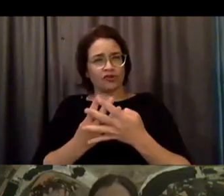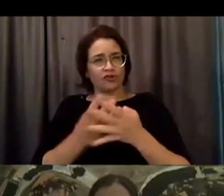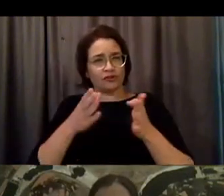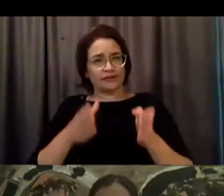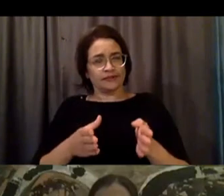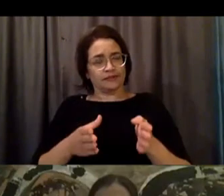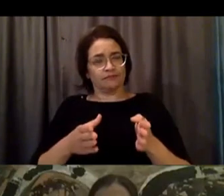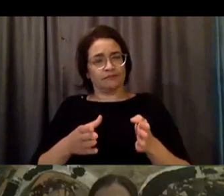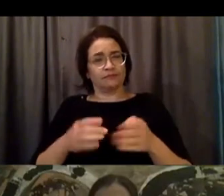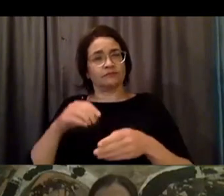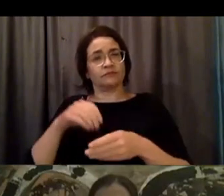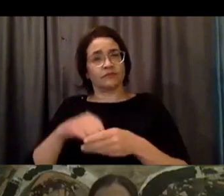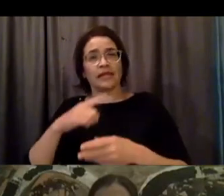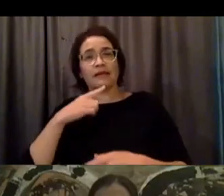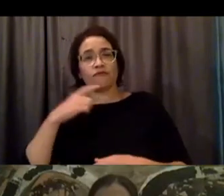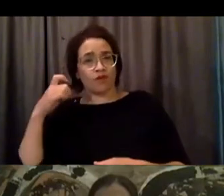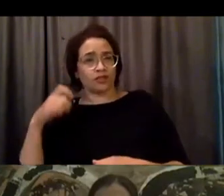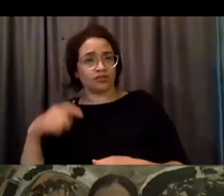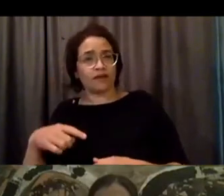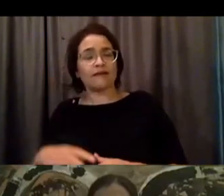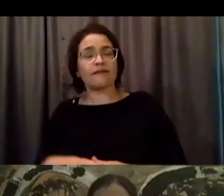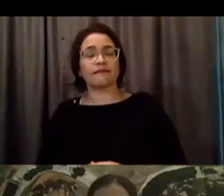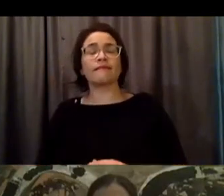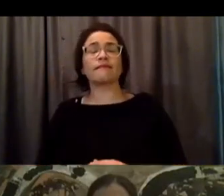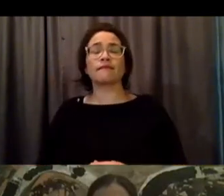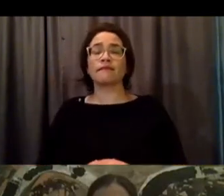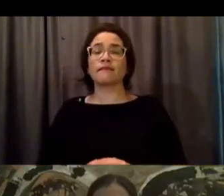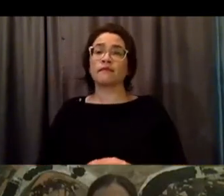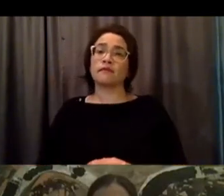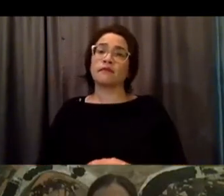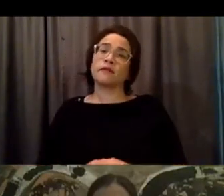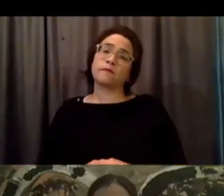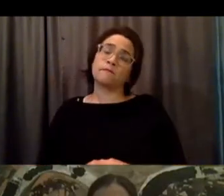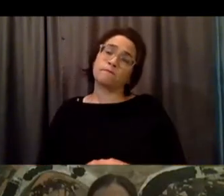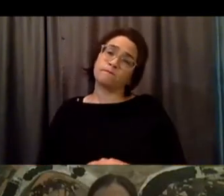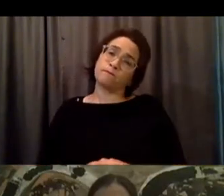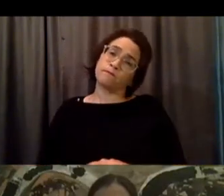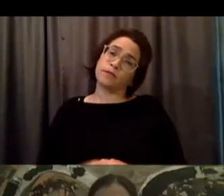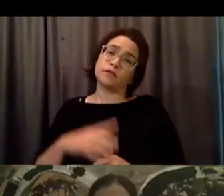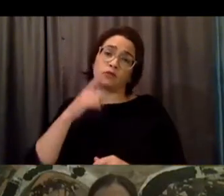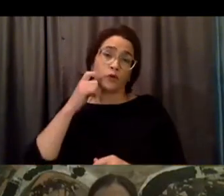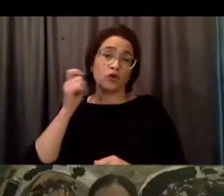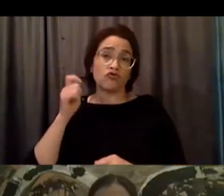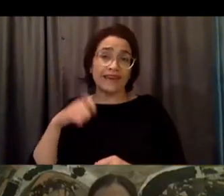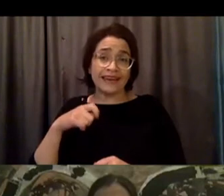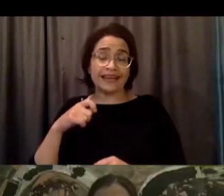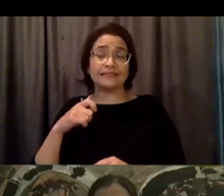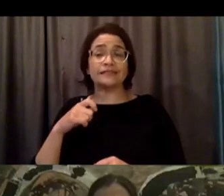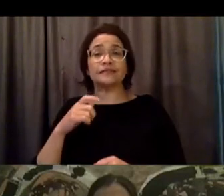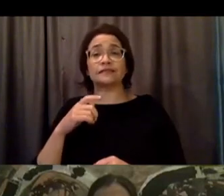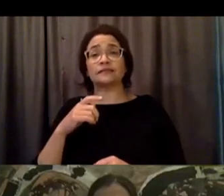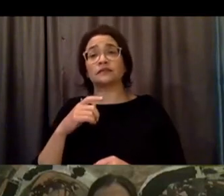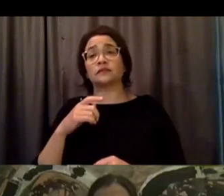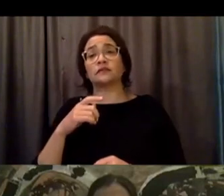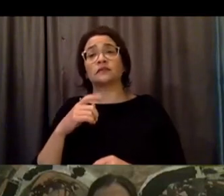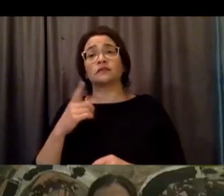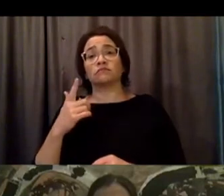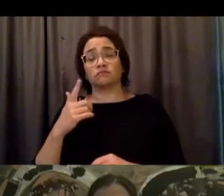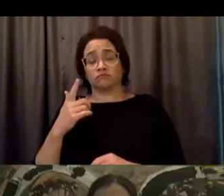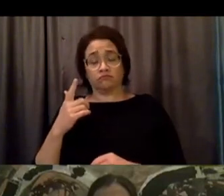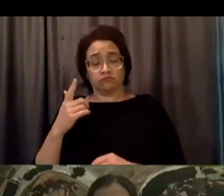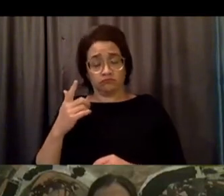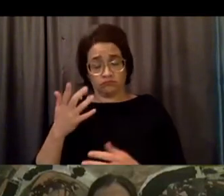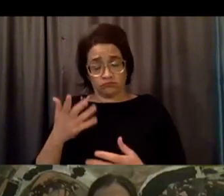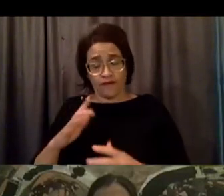political prisoners in Russia as well. So, um, you know, Ukraine and Ukrainians have been, supporting them in their,